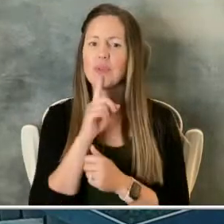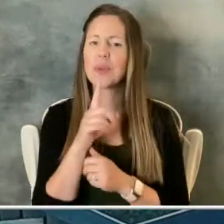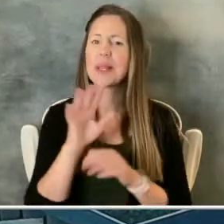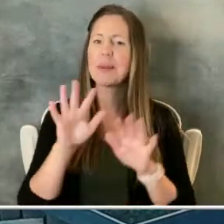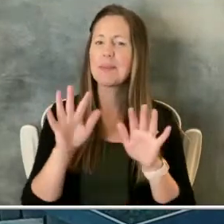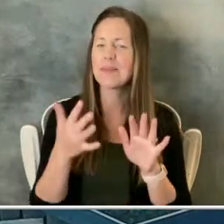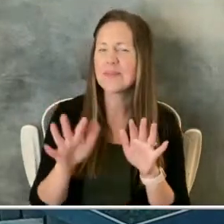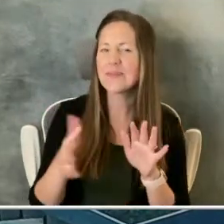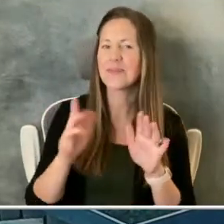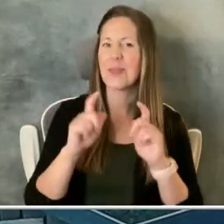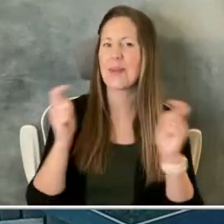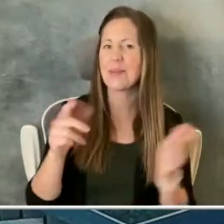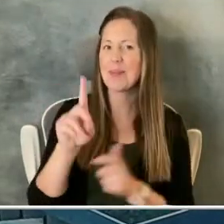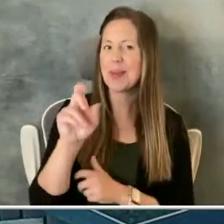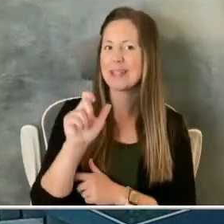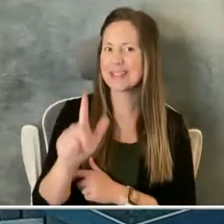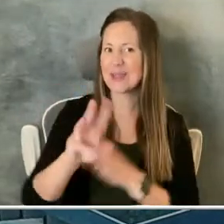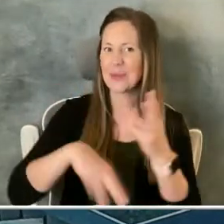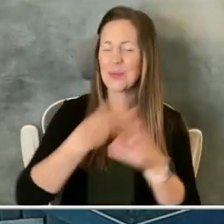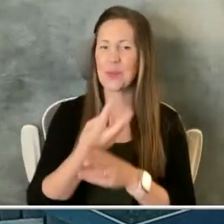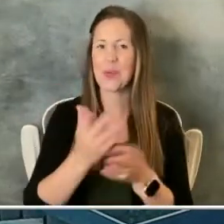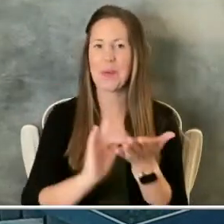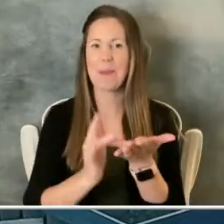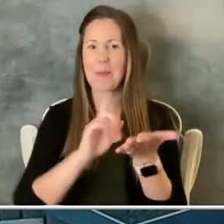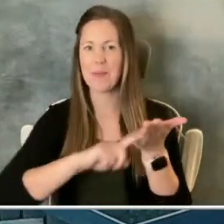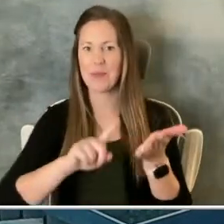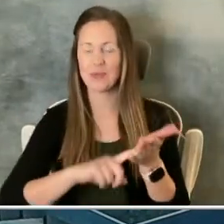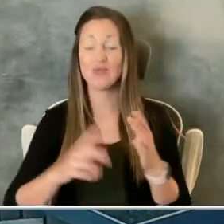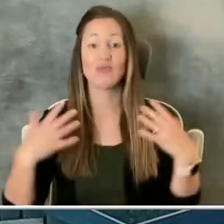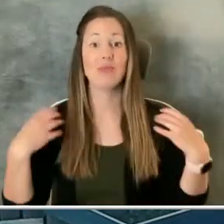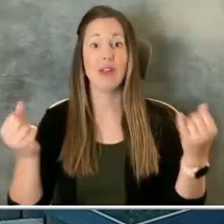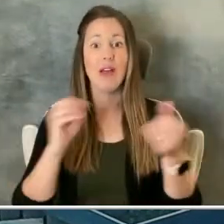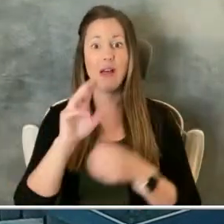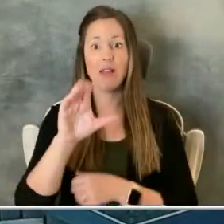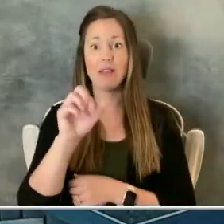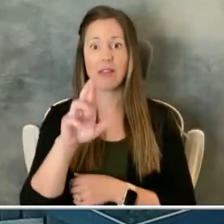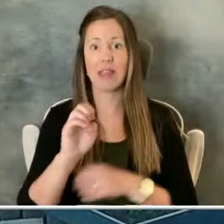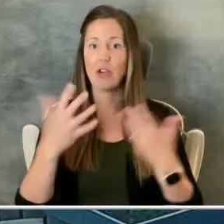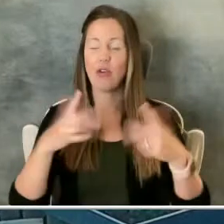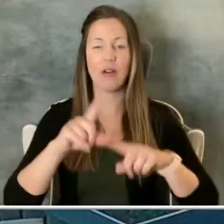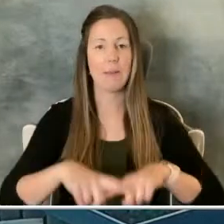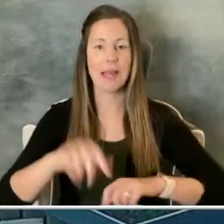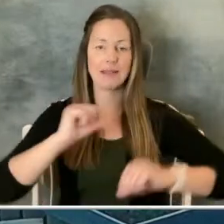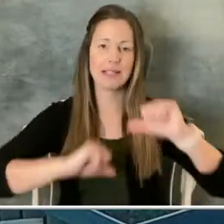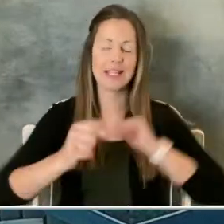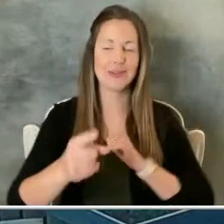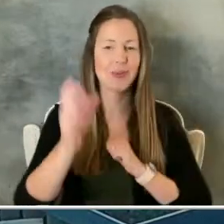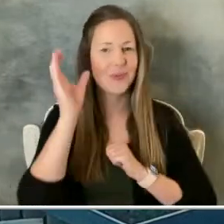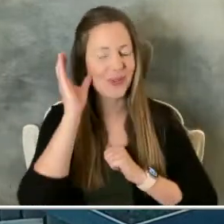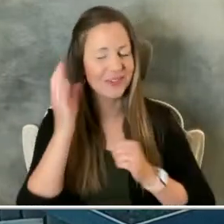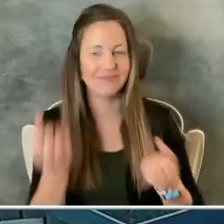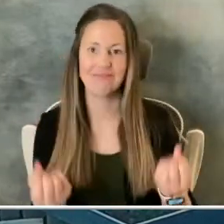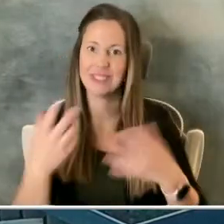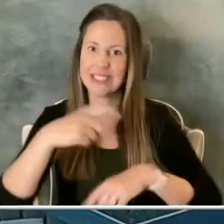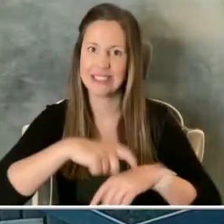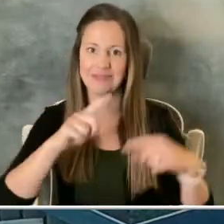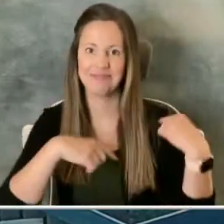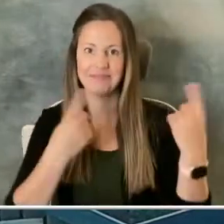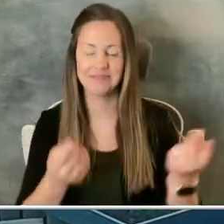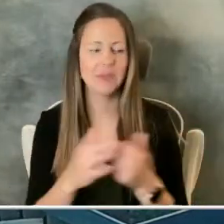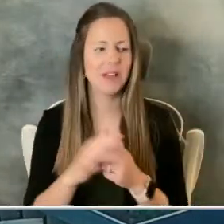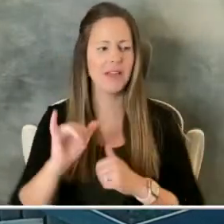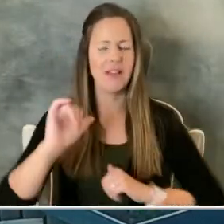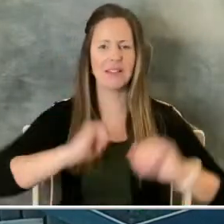world of medical research. Healthcare is based on science. You've heard that on this program many times, and that science depends on